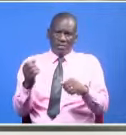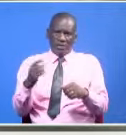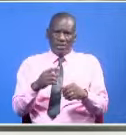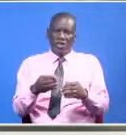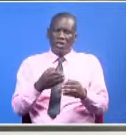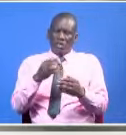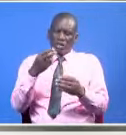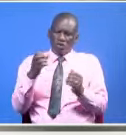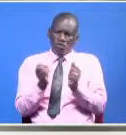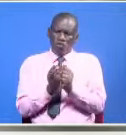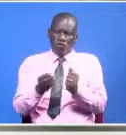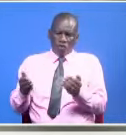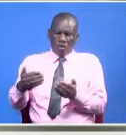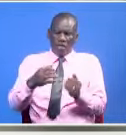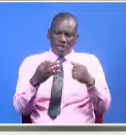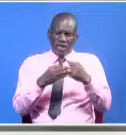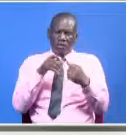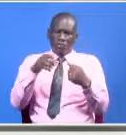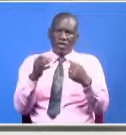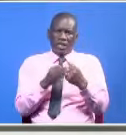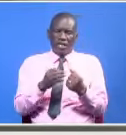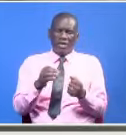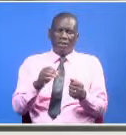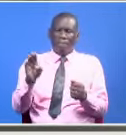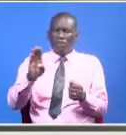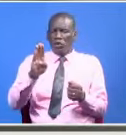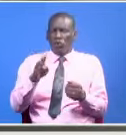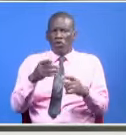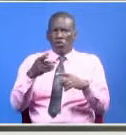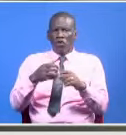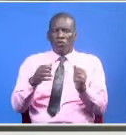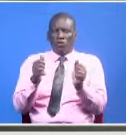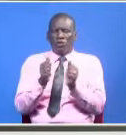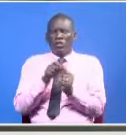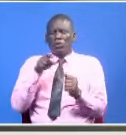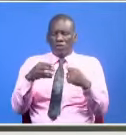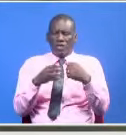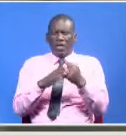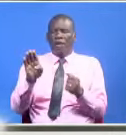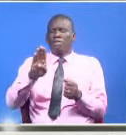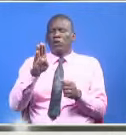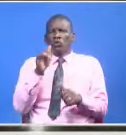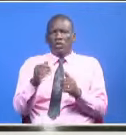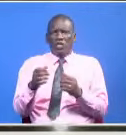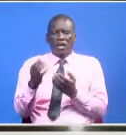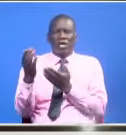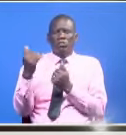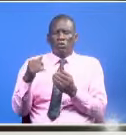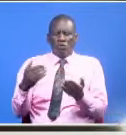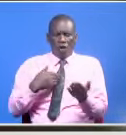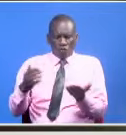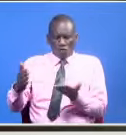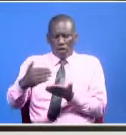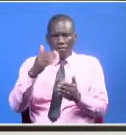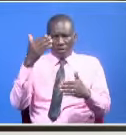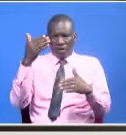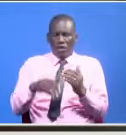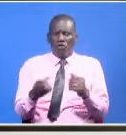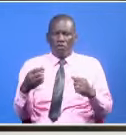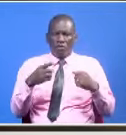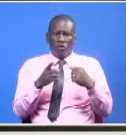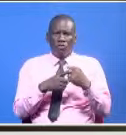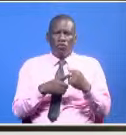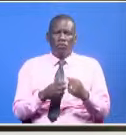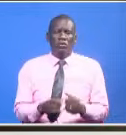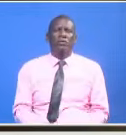8.8 billion in OSR cumulatively out of the 10.9 billion that they are expected to have collected by the end of June.